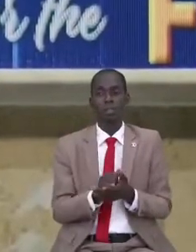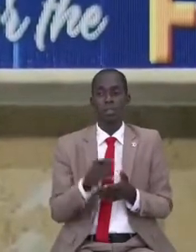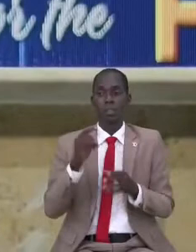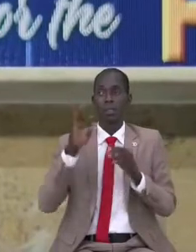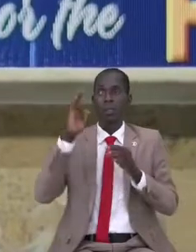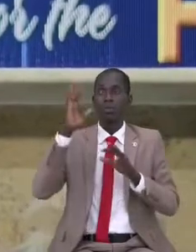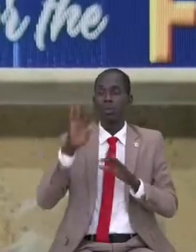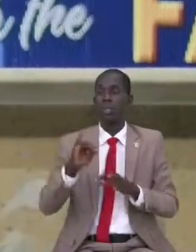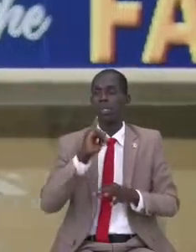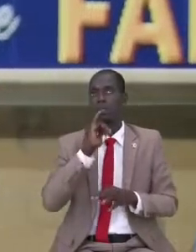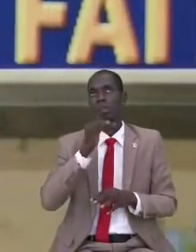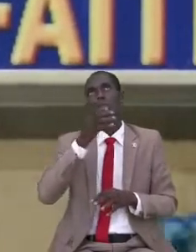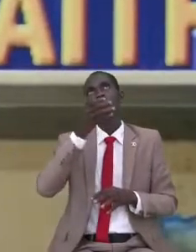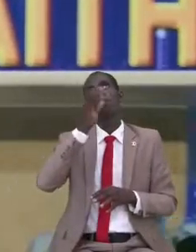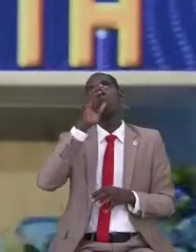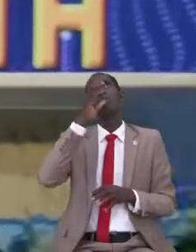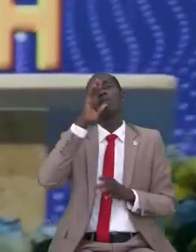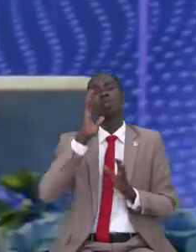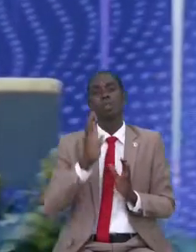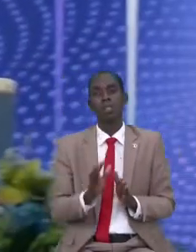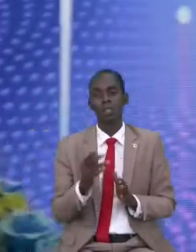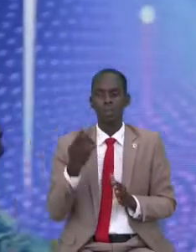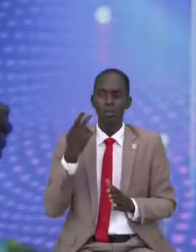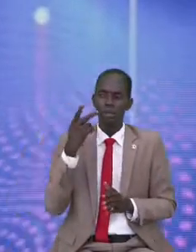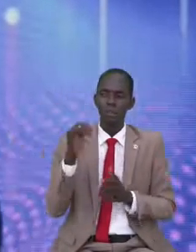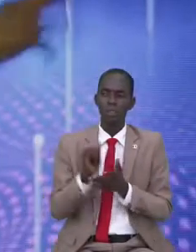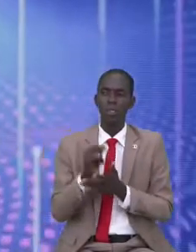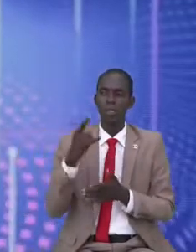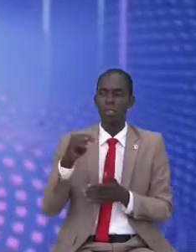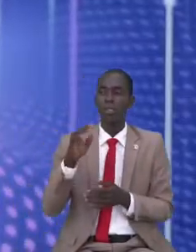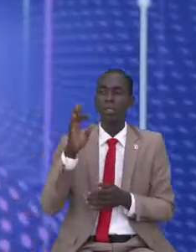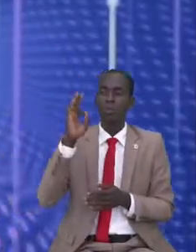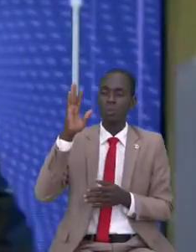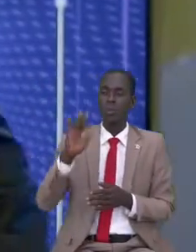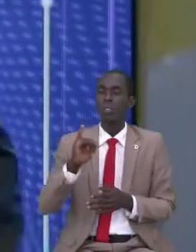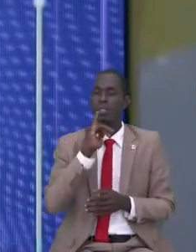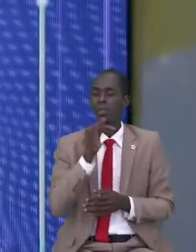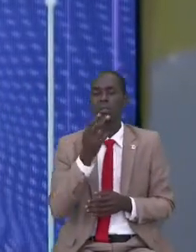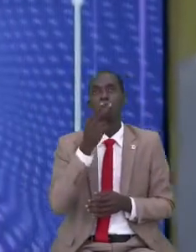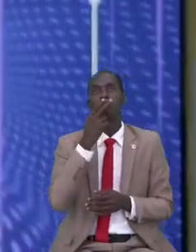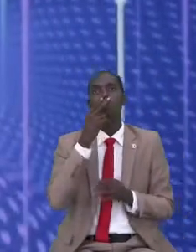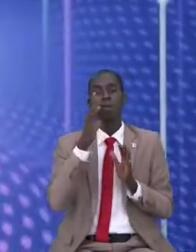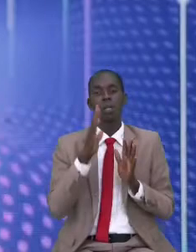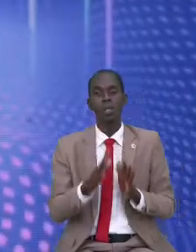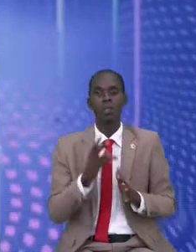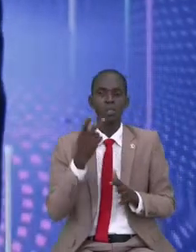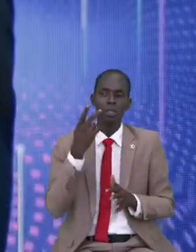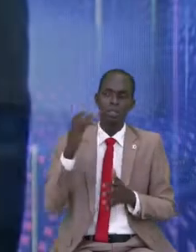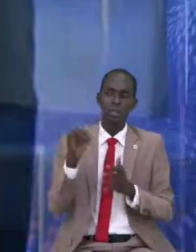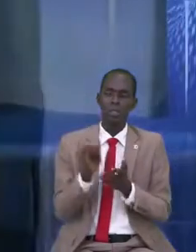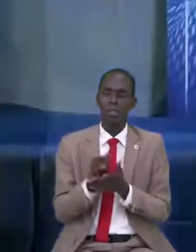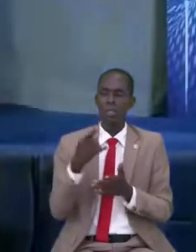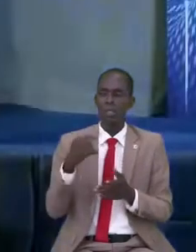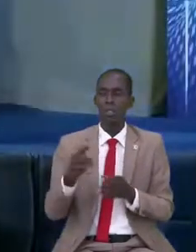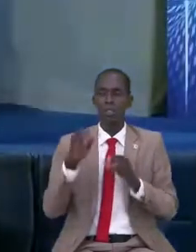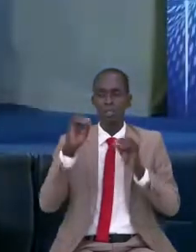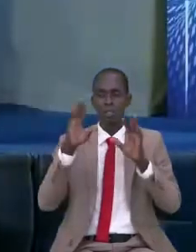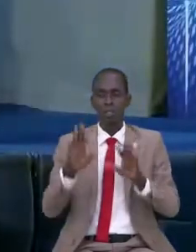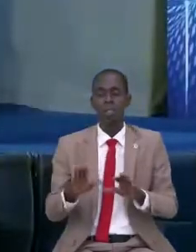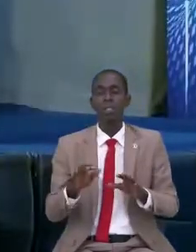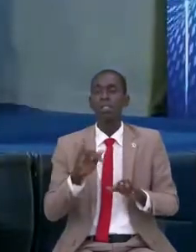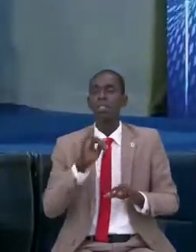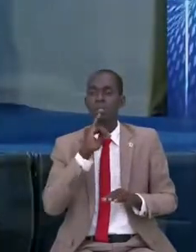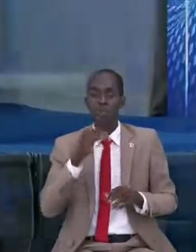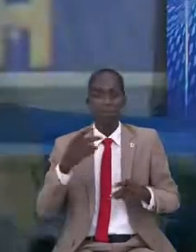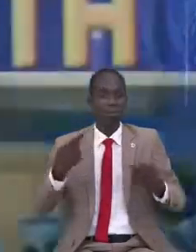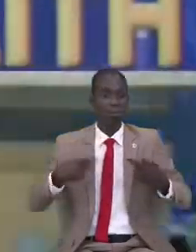drinker, and if you find he's a smoker, if you find he's a licentious person, if you